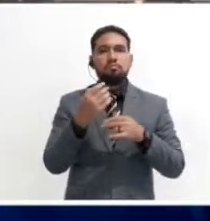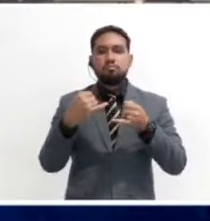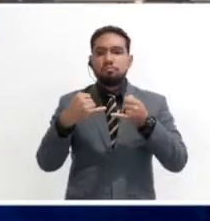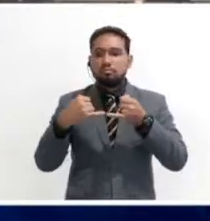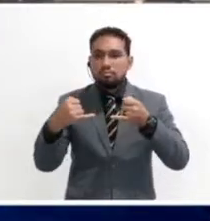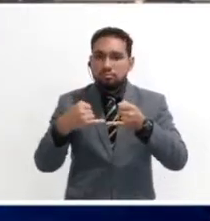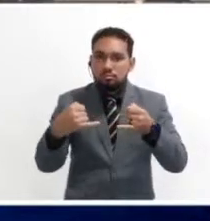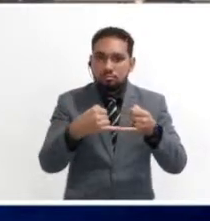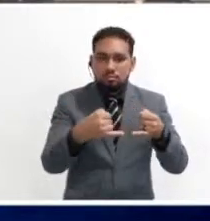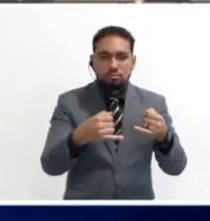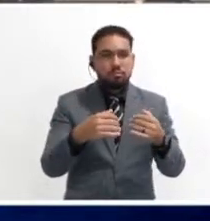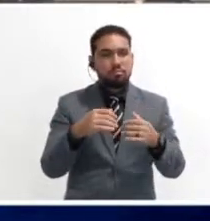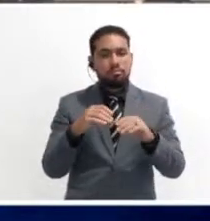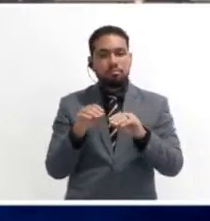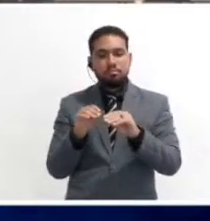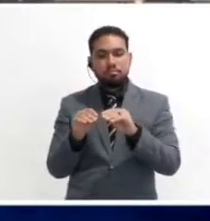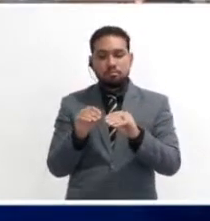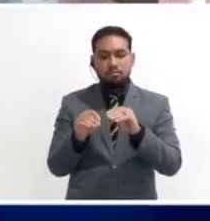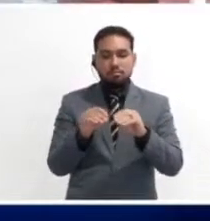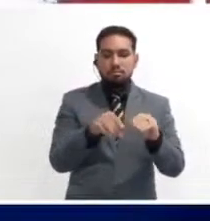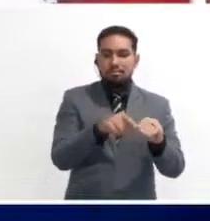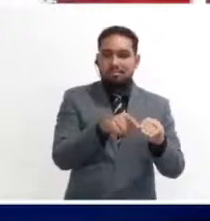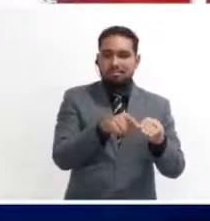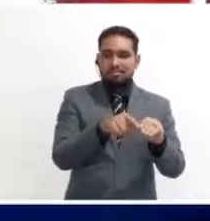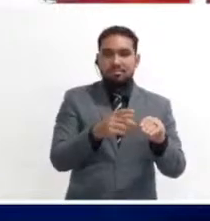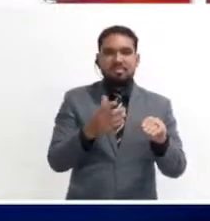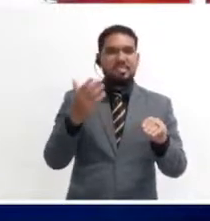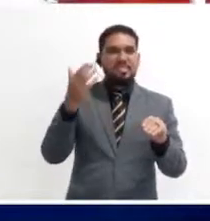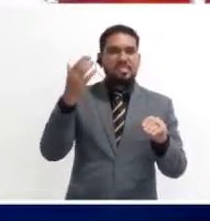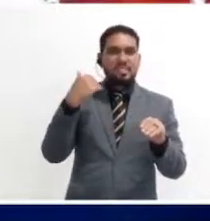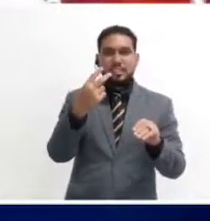be used for a chip interconnect.